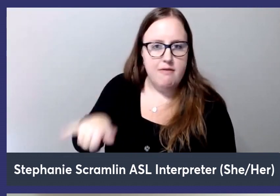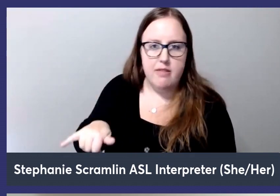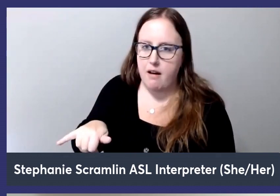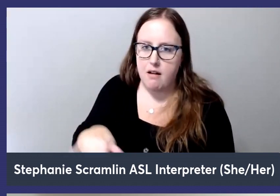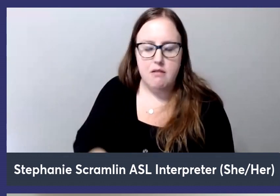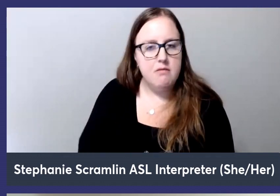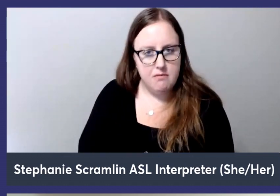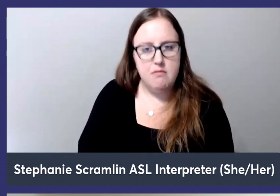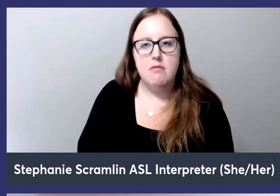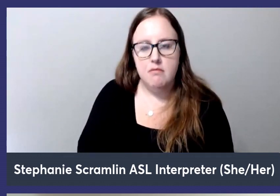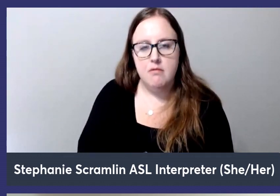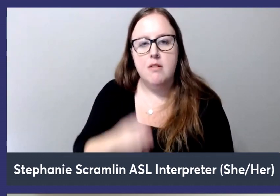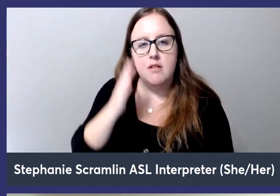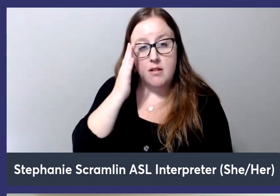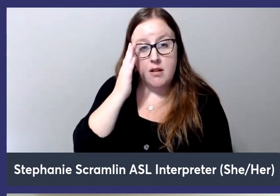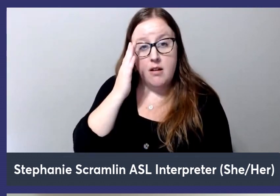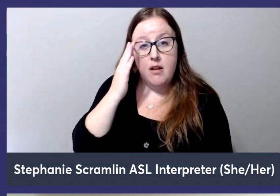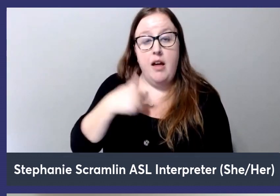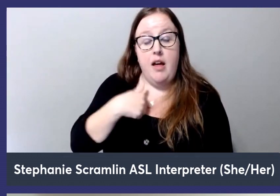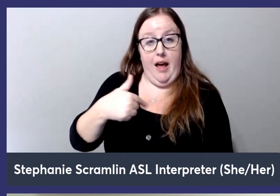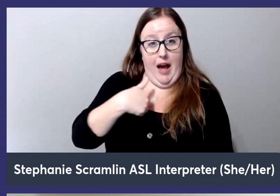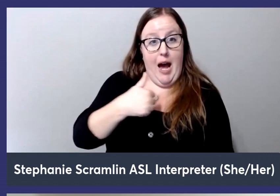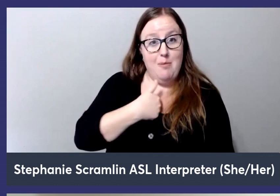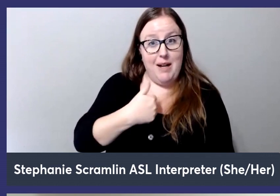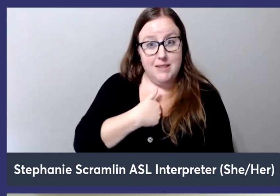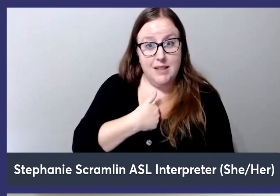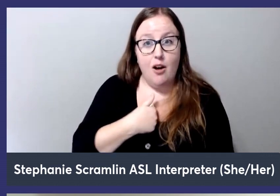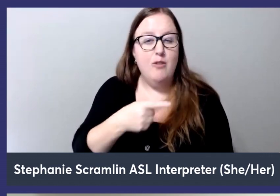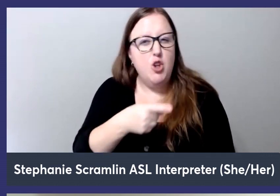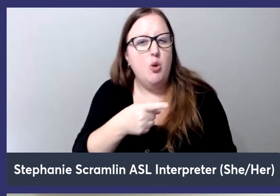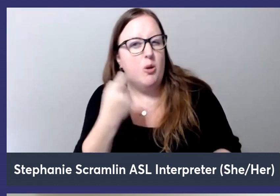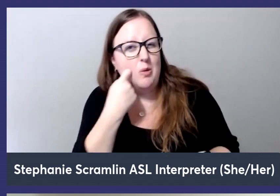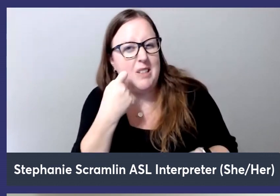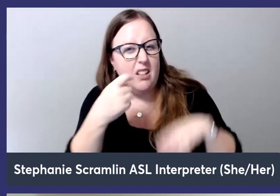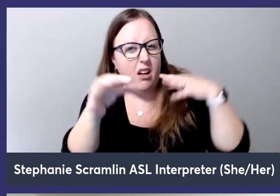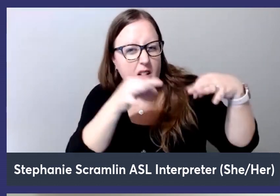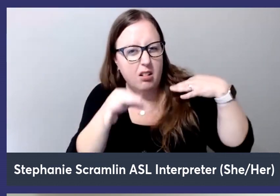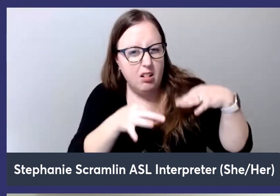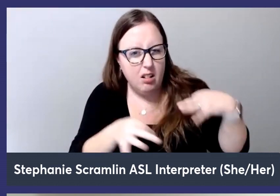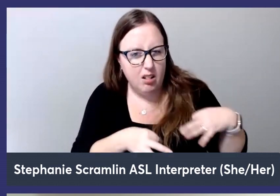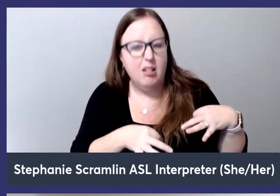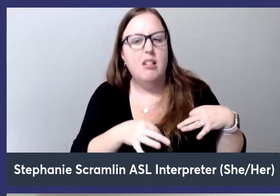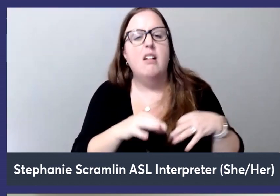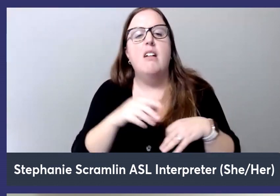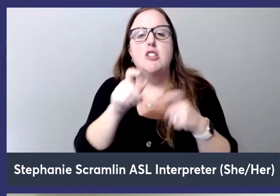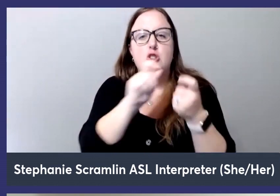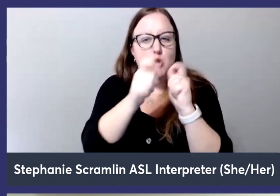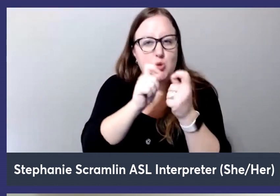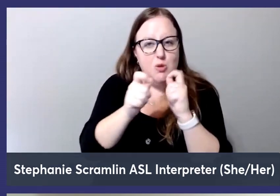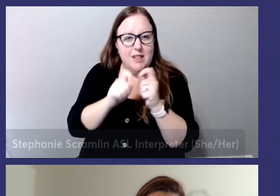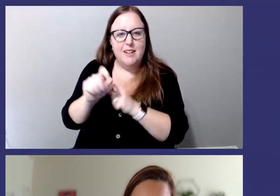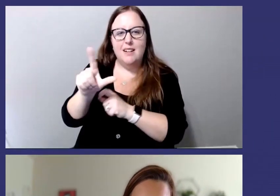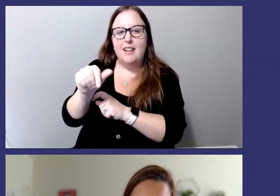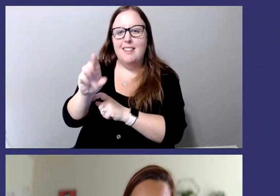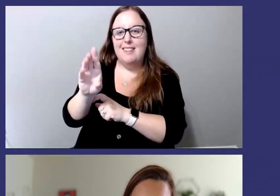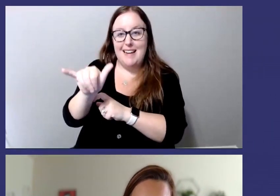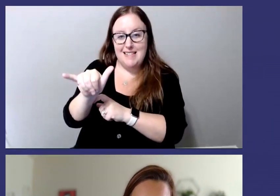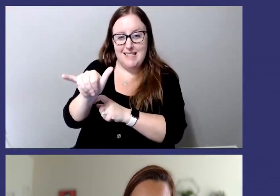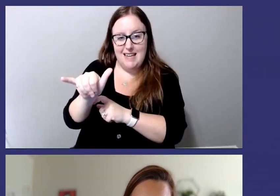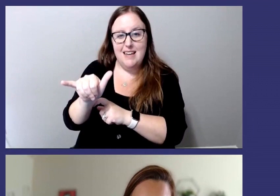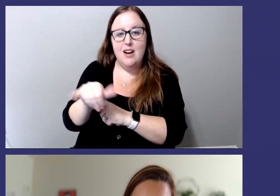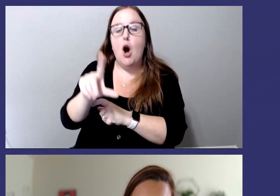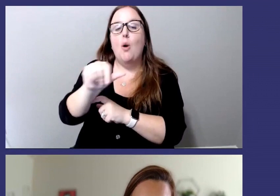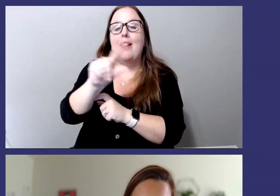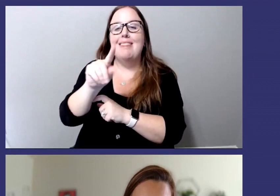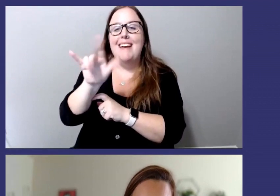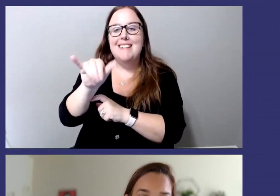And ironically enough, I was, as you were talking and explaining hyperparameter tuning, Lazy Coder 3 was reading